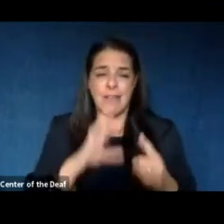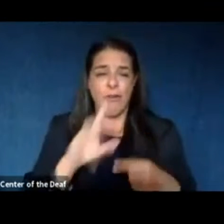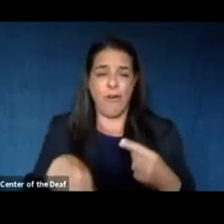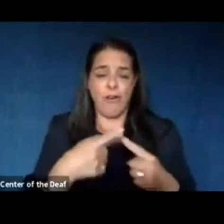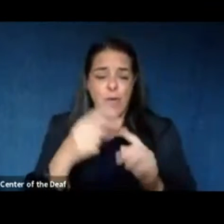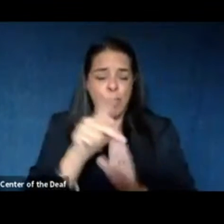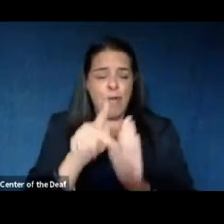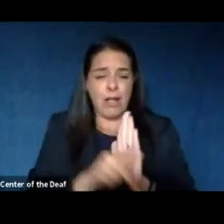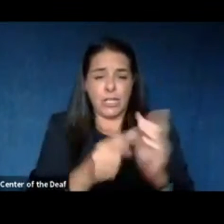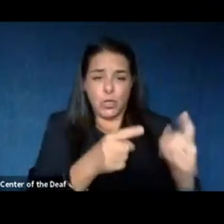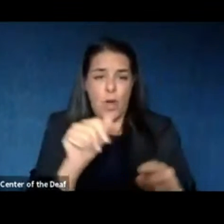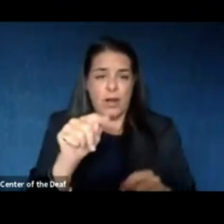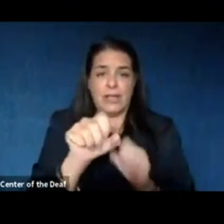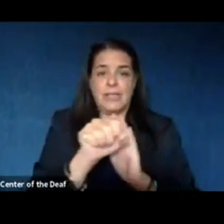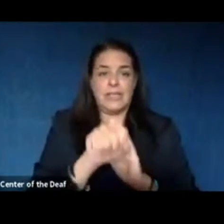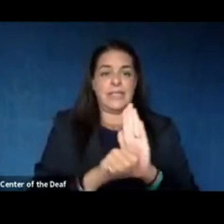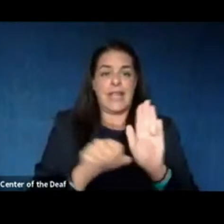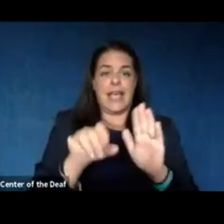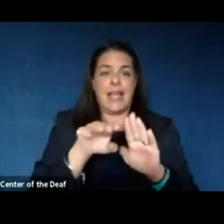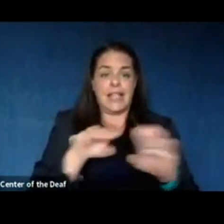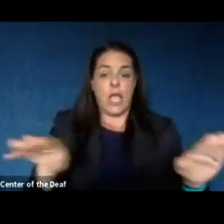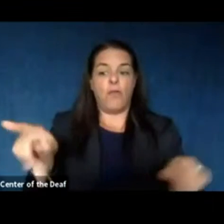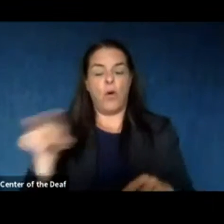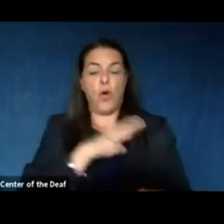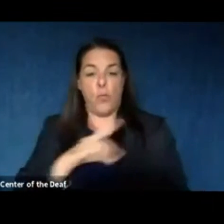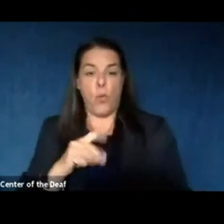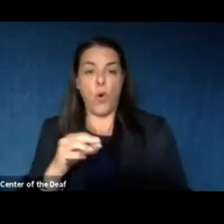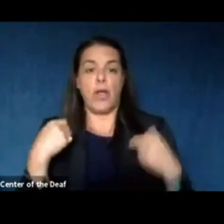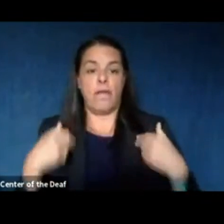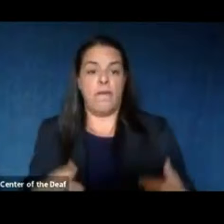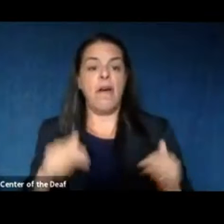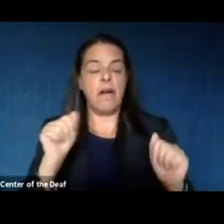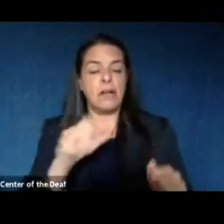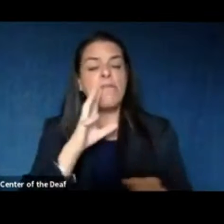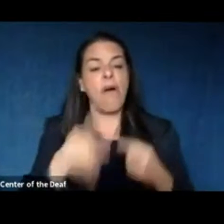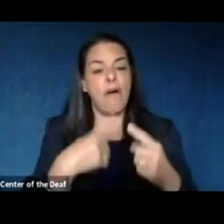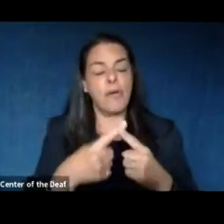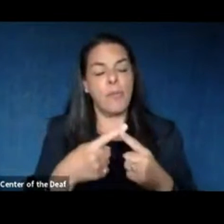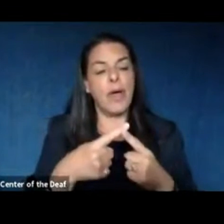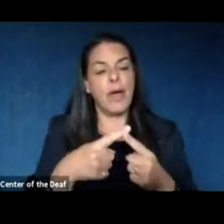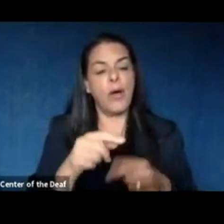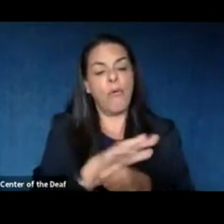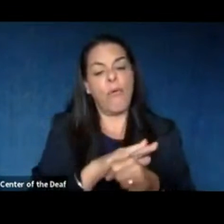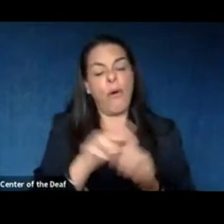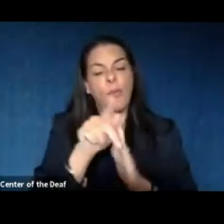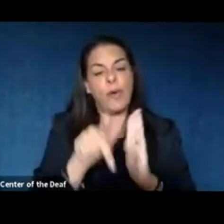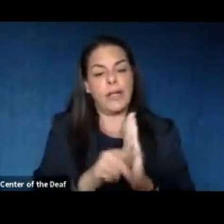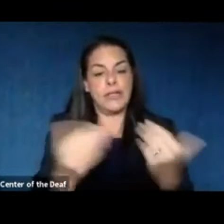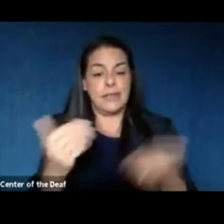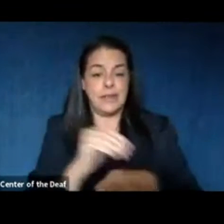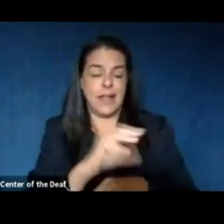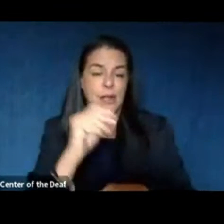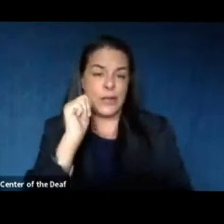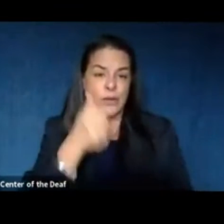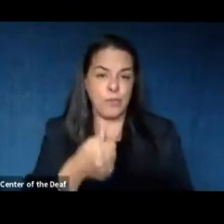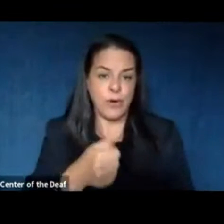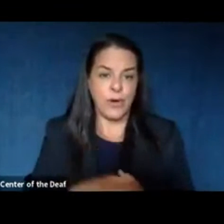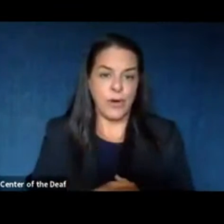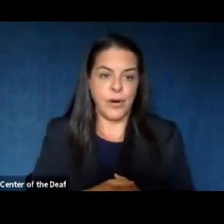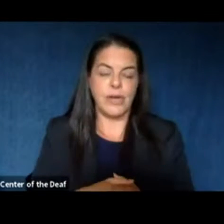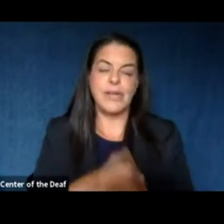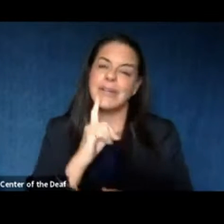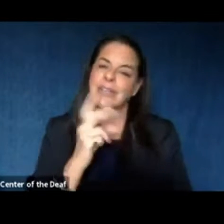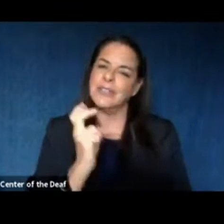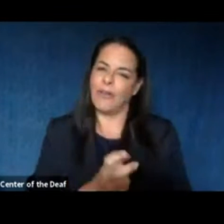being made at the state level, and the Board of Health can talk about our local policies tonight and tomorrow. It's hard